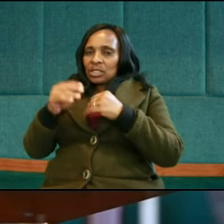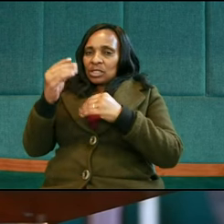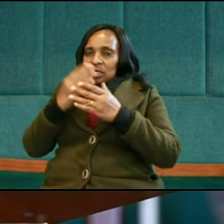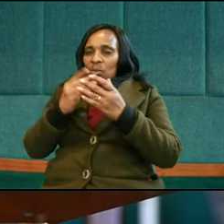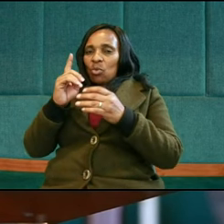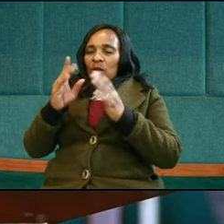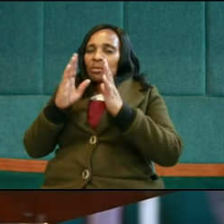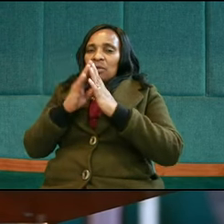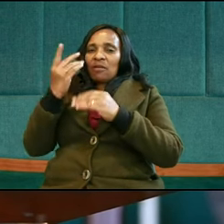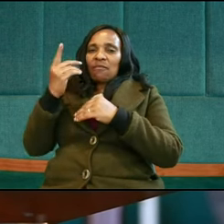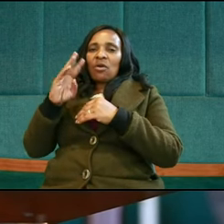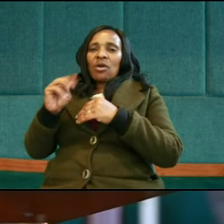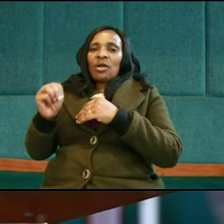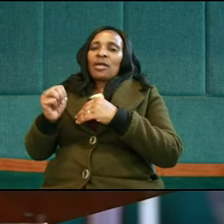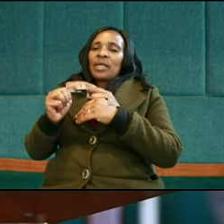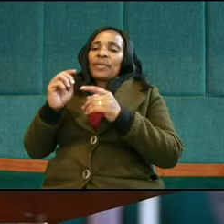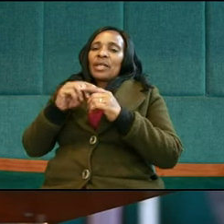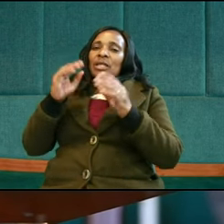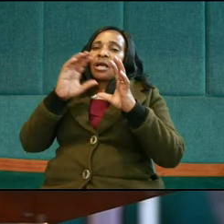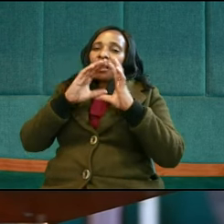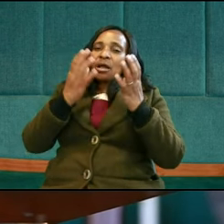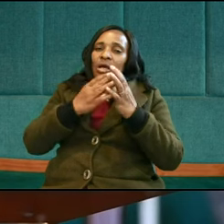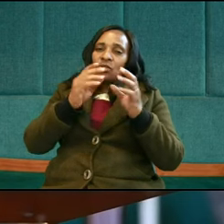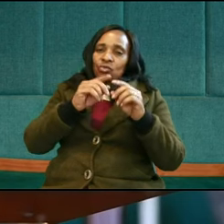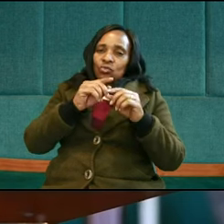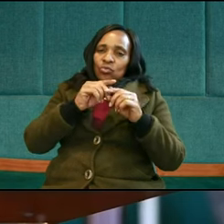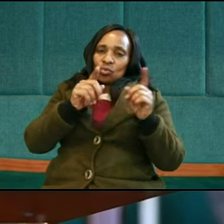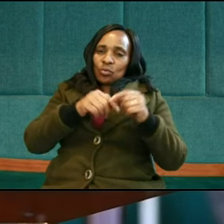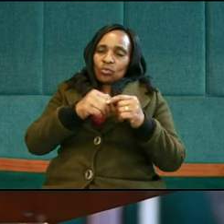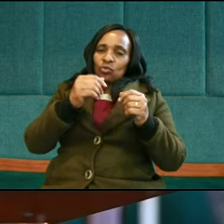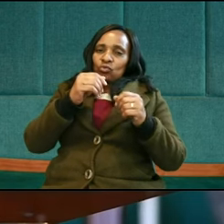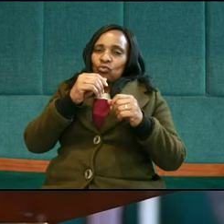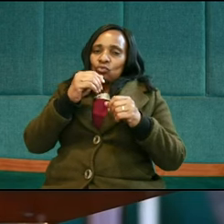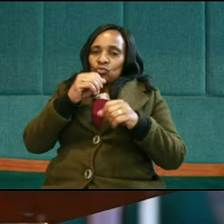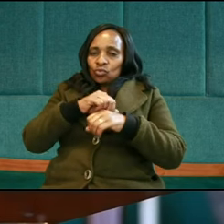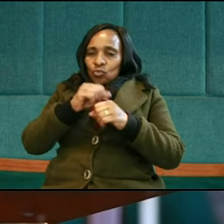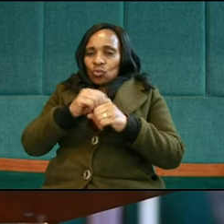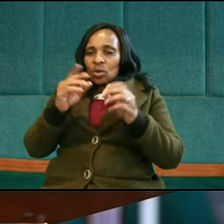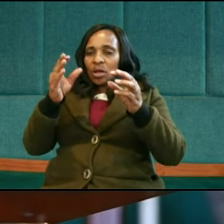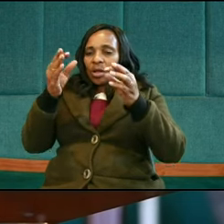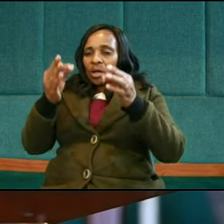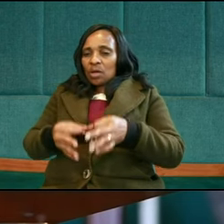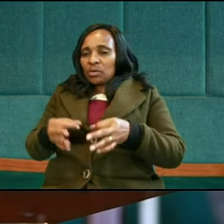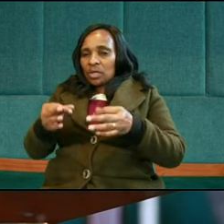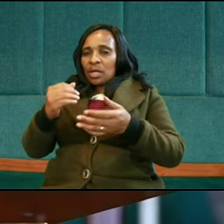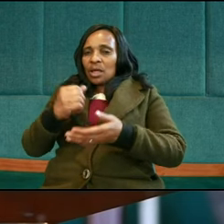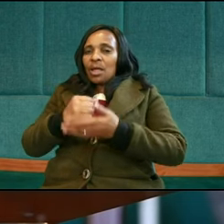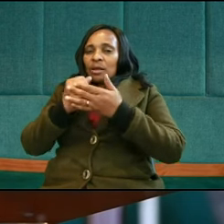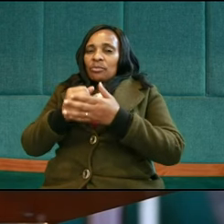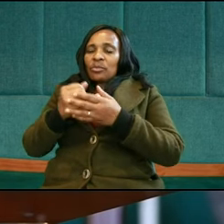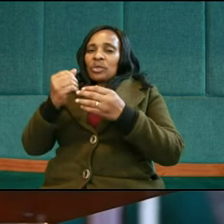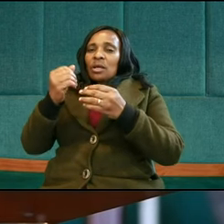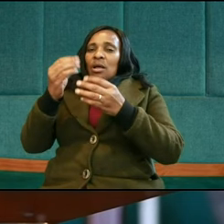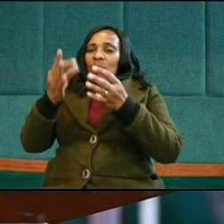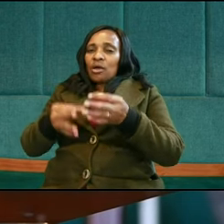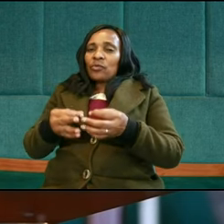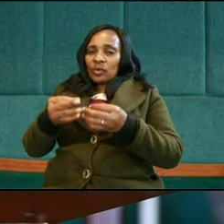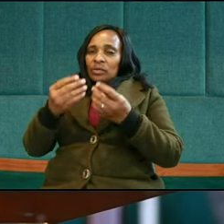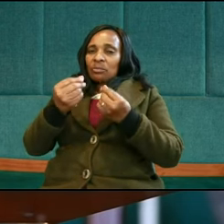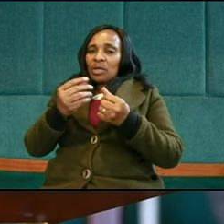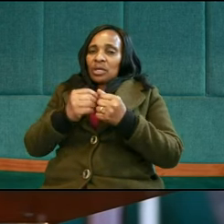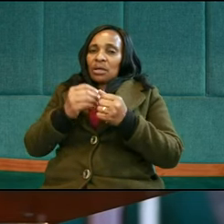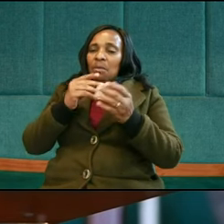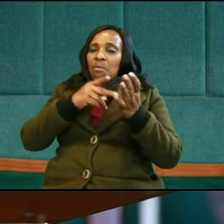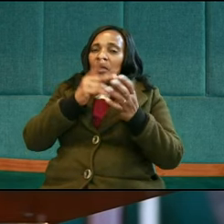him? Near Amira's classroom, father saw the school accountant. The accountant helped count the school's money. Will you pray for me? The